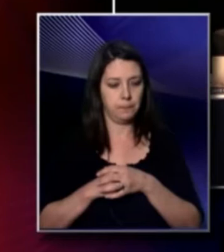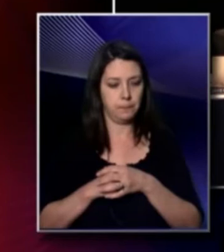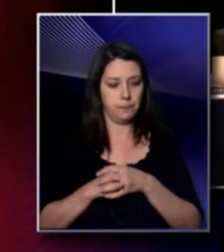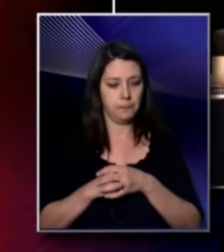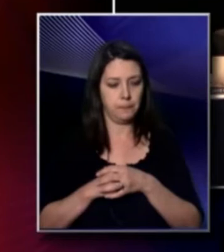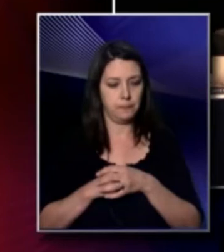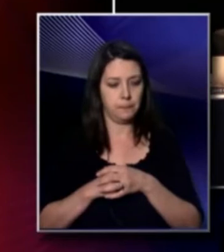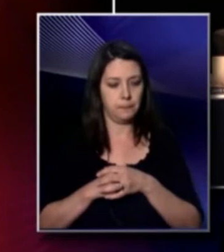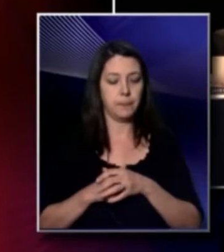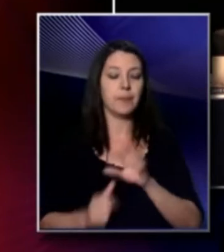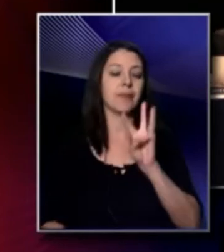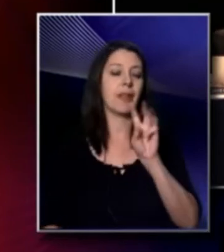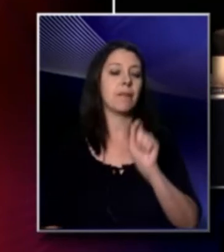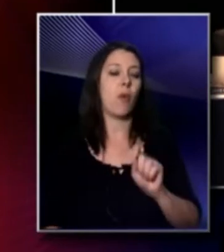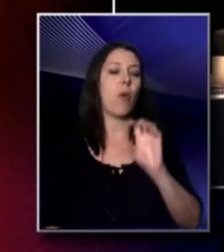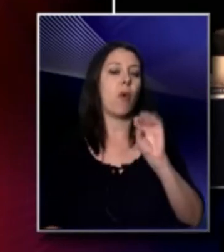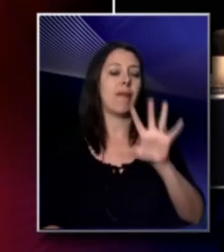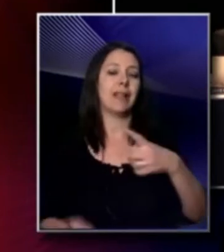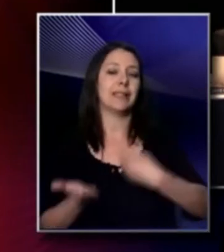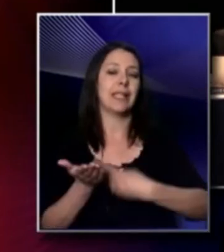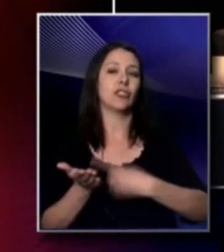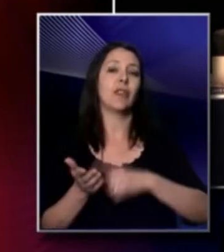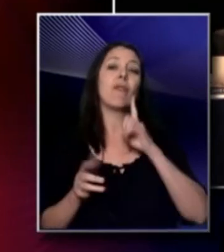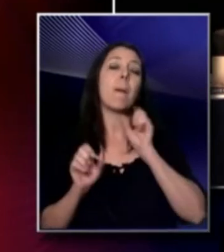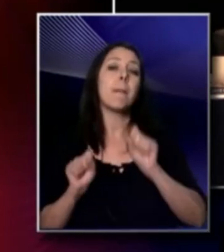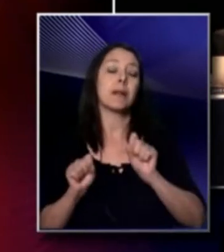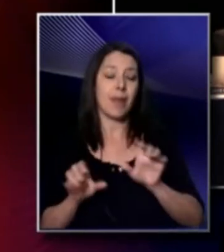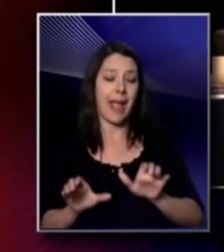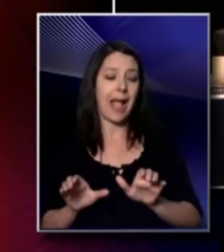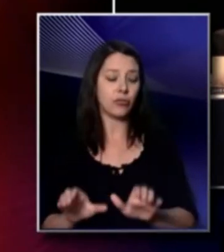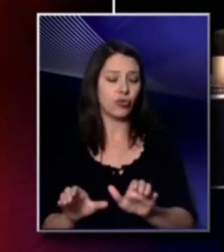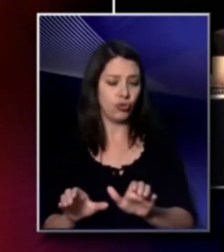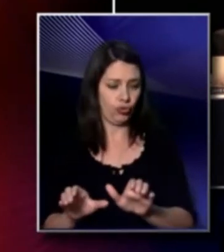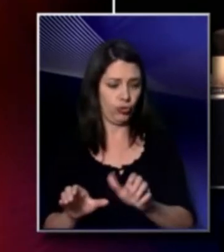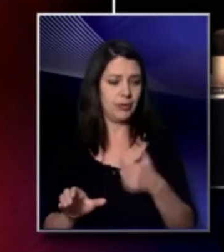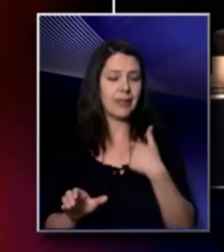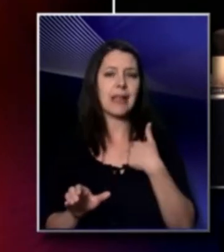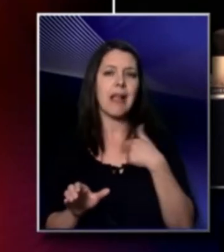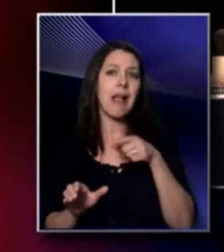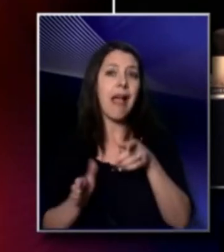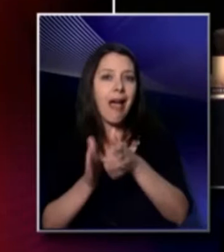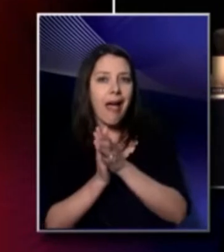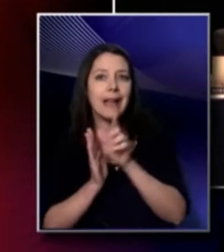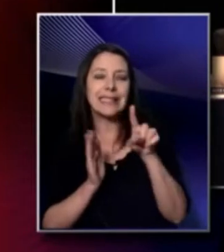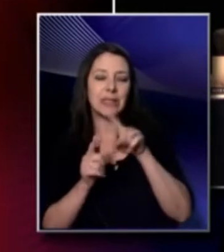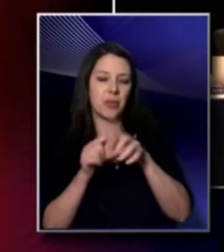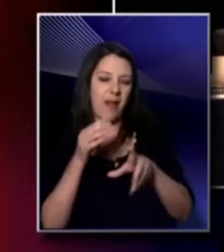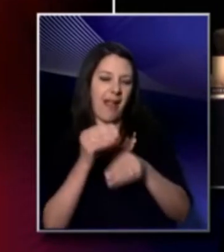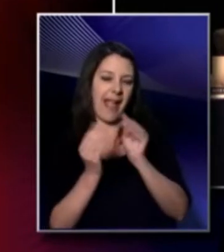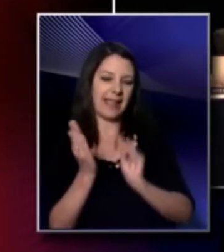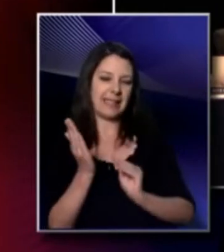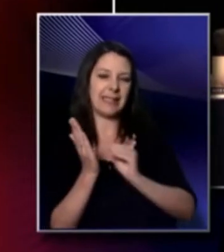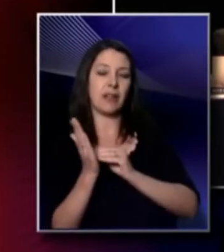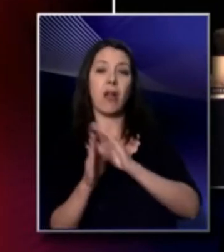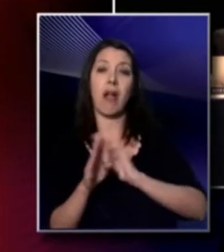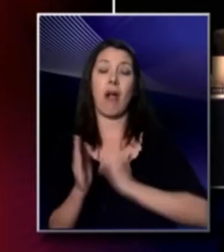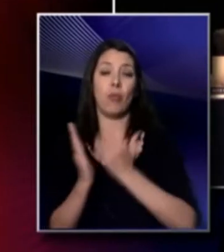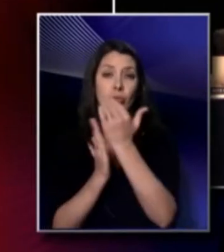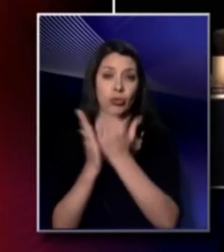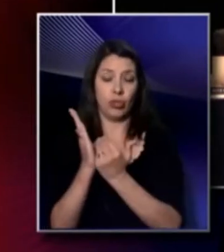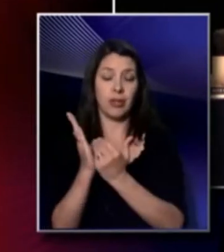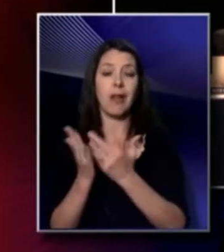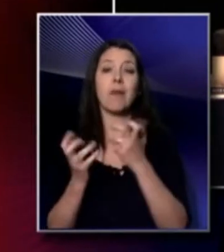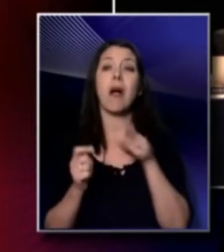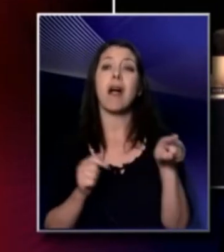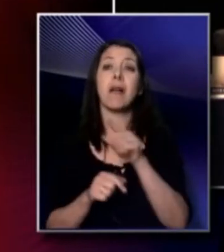Next item is 6.05, discussion of possible action item. I asked to add this to the agenda. I would like the